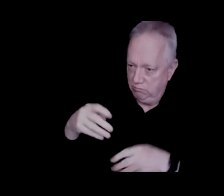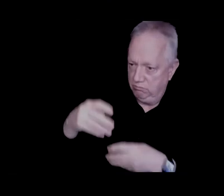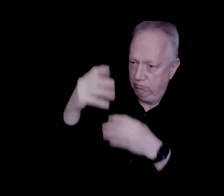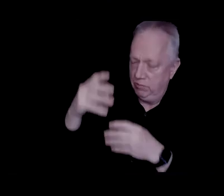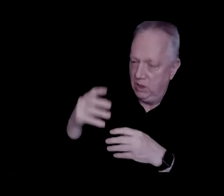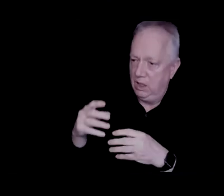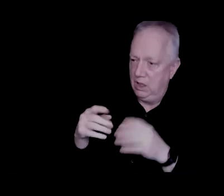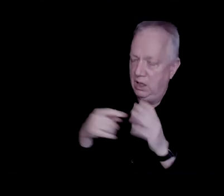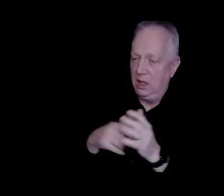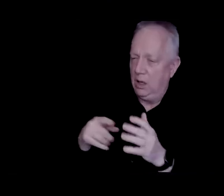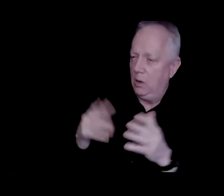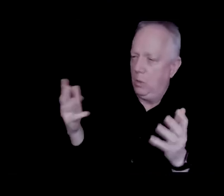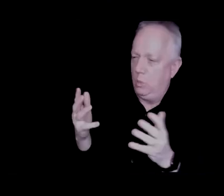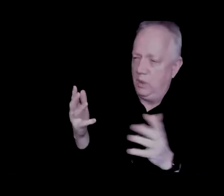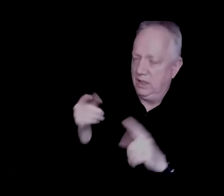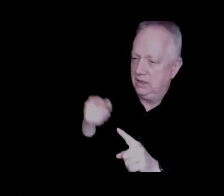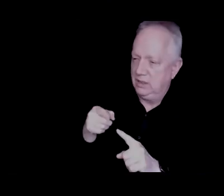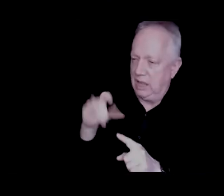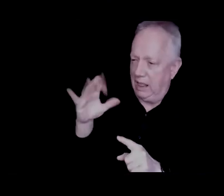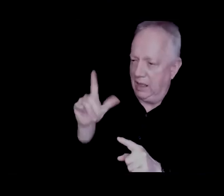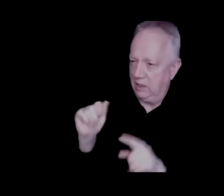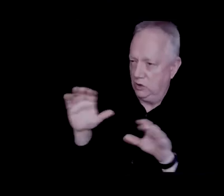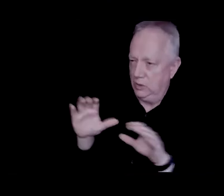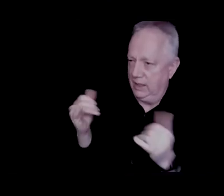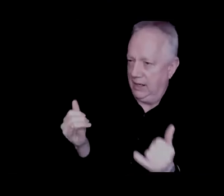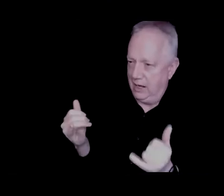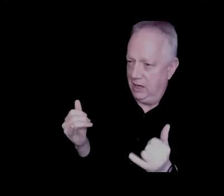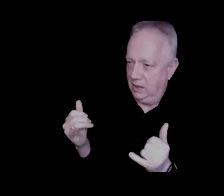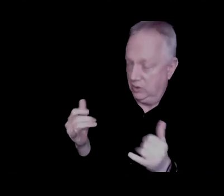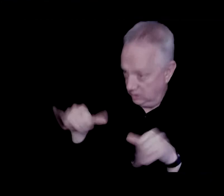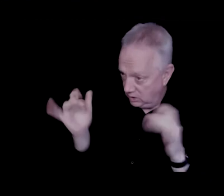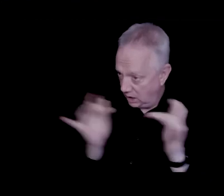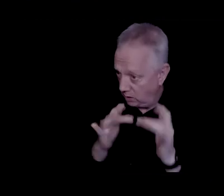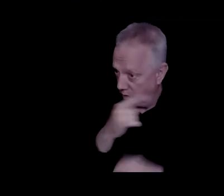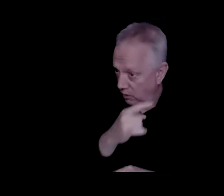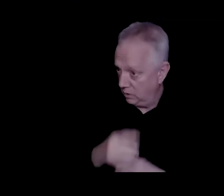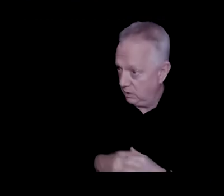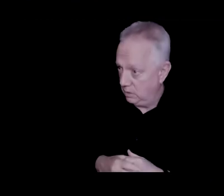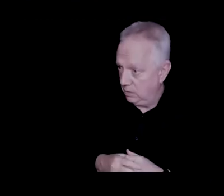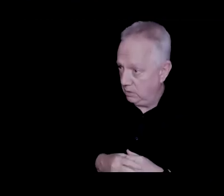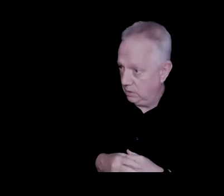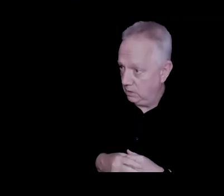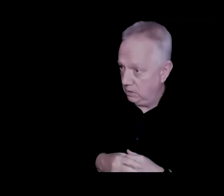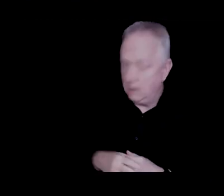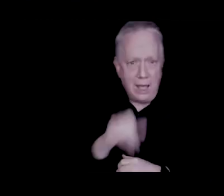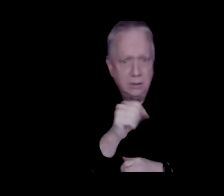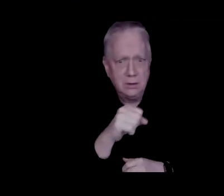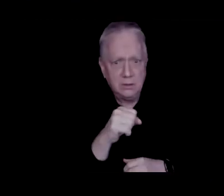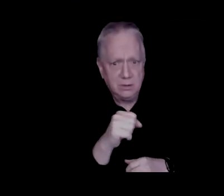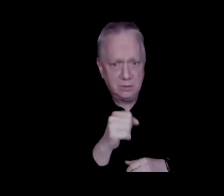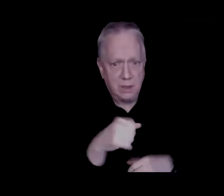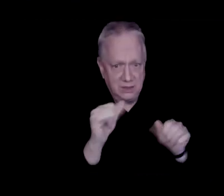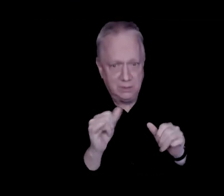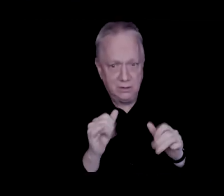But what is Leila doing now? Are you still in contact with her? Yes, I'm still